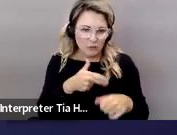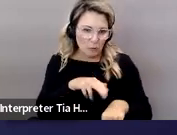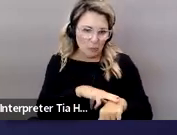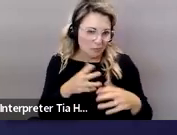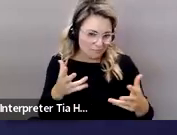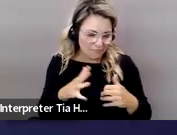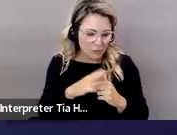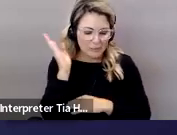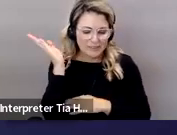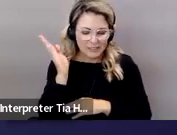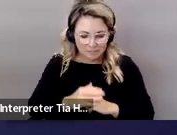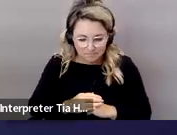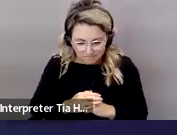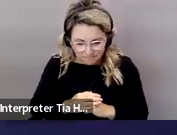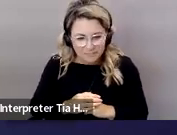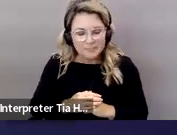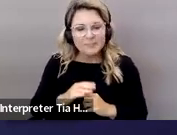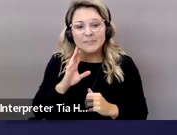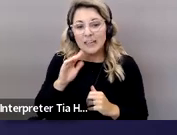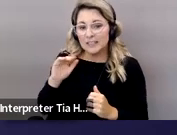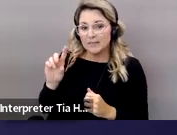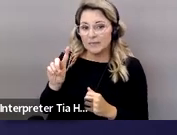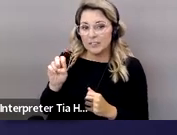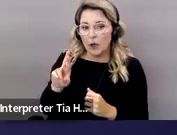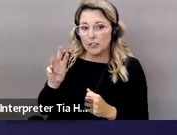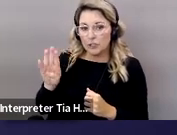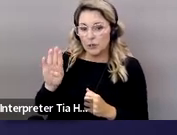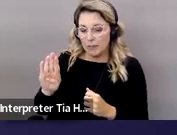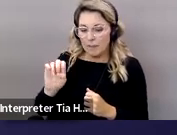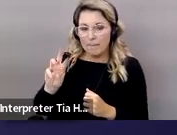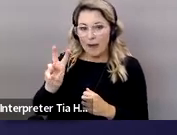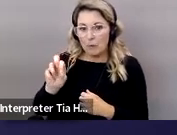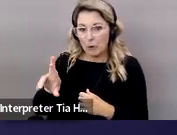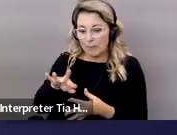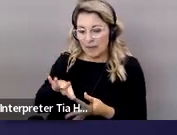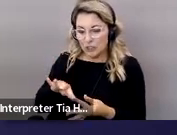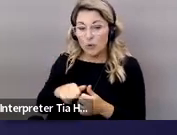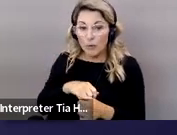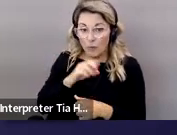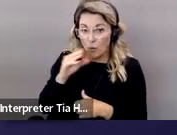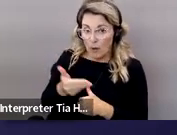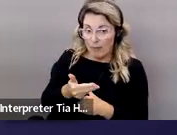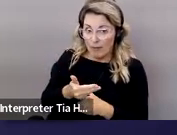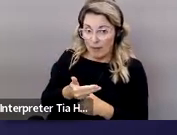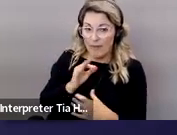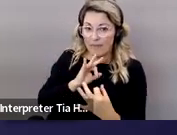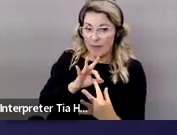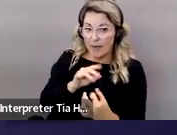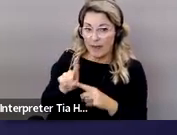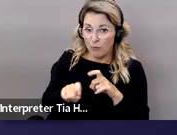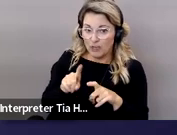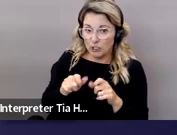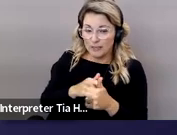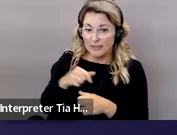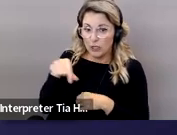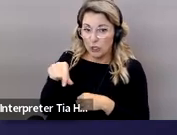of the presentation. As Dr. Bauer mentioned, we'll welcome any feedback and questions you may have as you go.